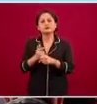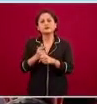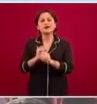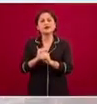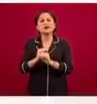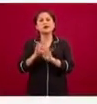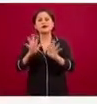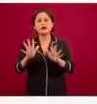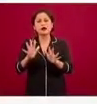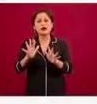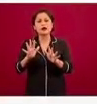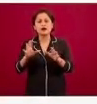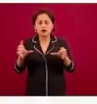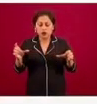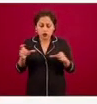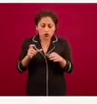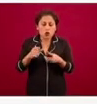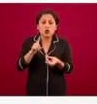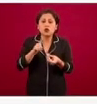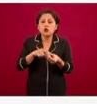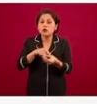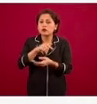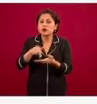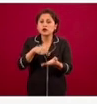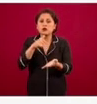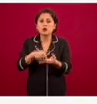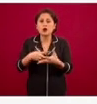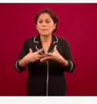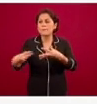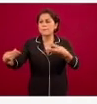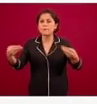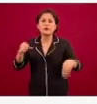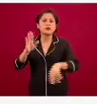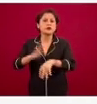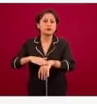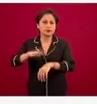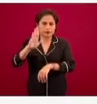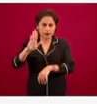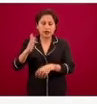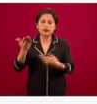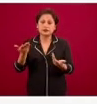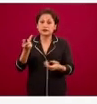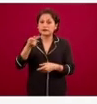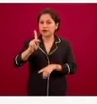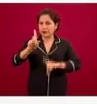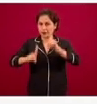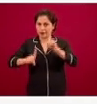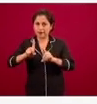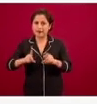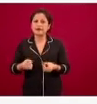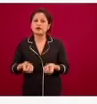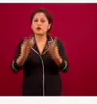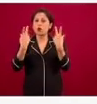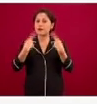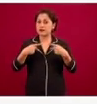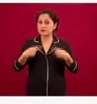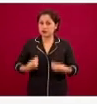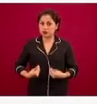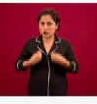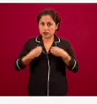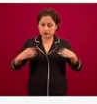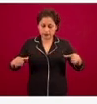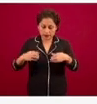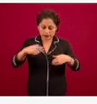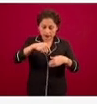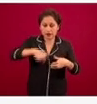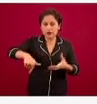the population of each state. So this number that we present here is the number of cases per 100,000 citizens